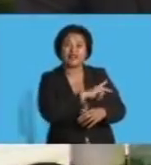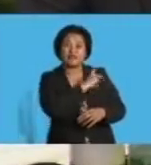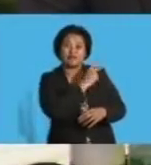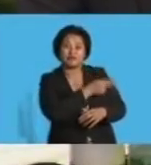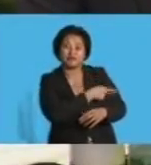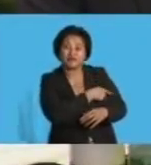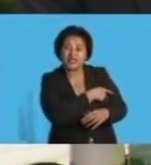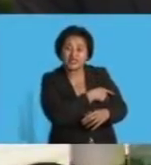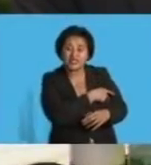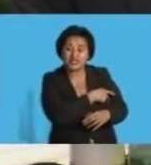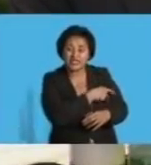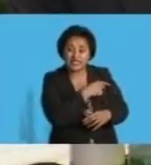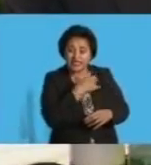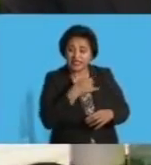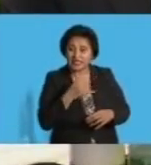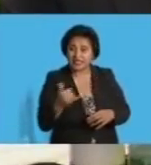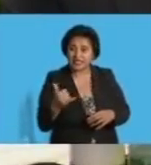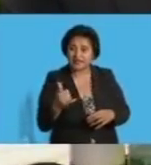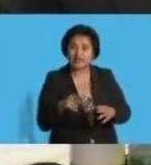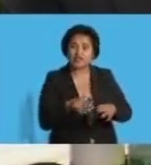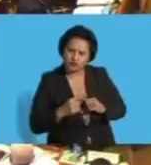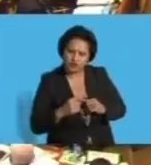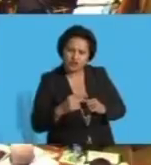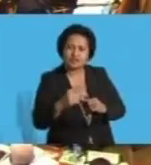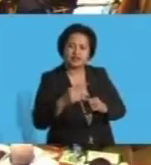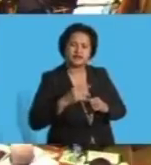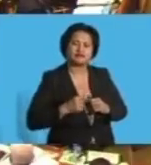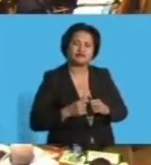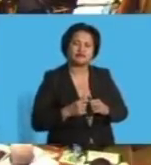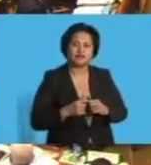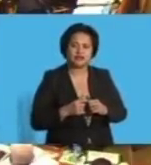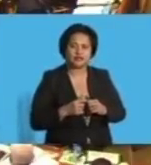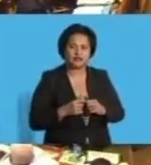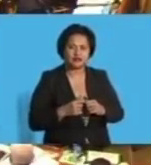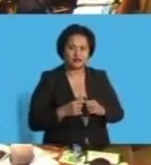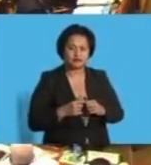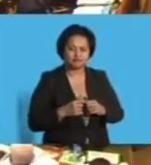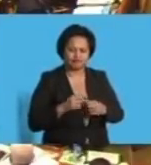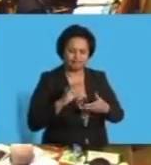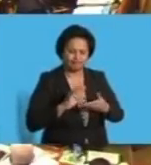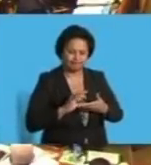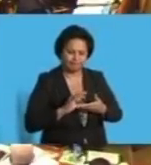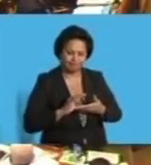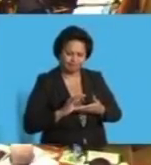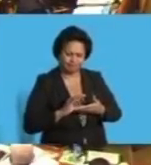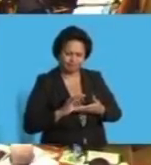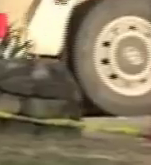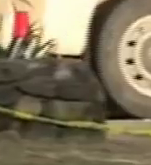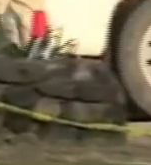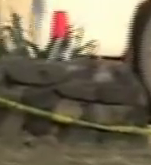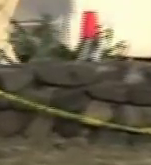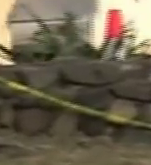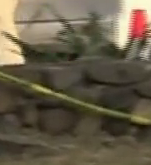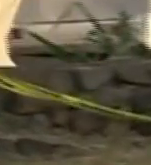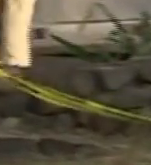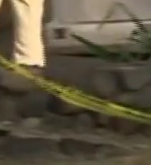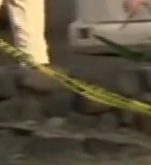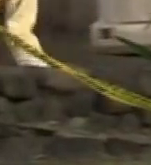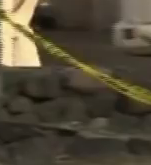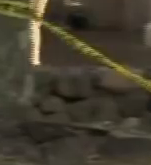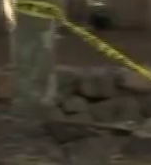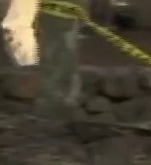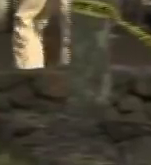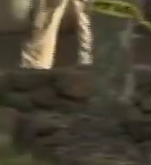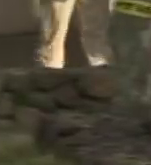longer. It's now going to be 98 days. Parliament is currently debating a bill to amend the Employment Relations Act to